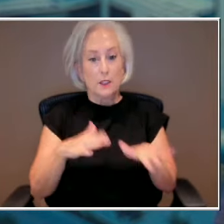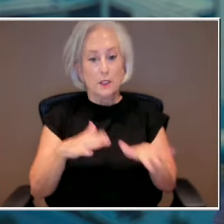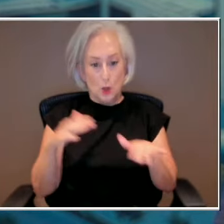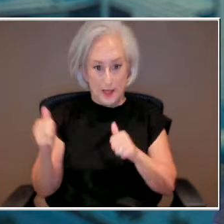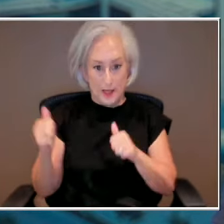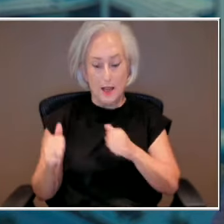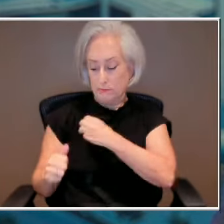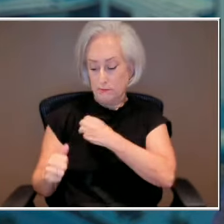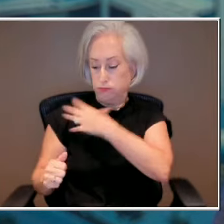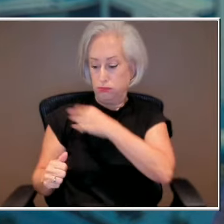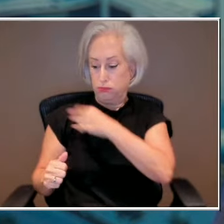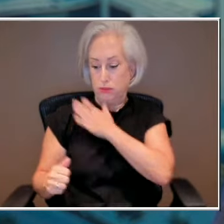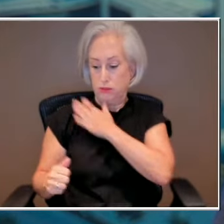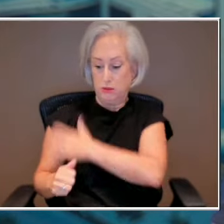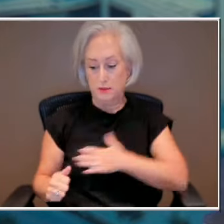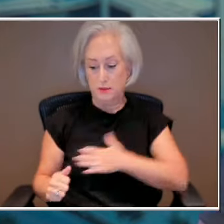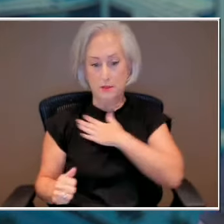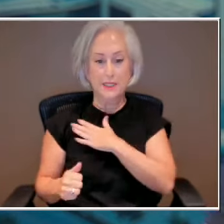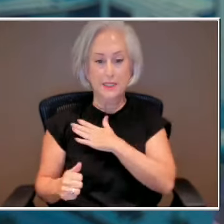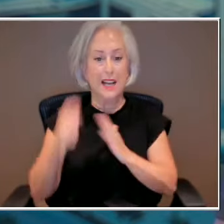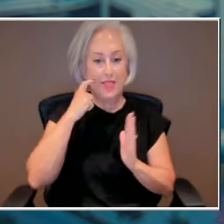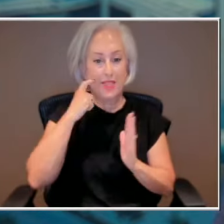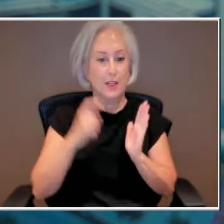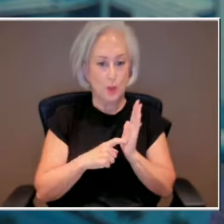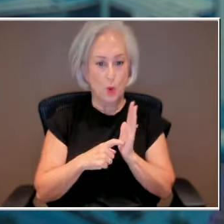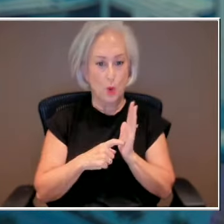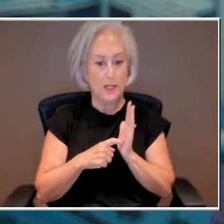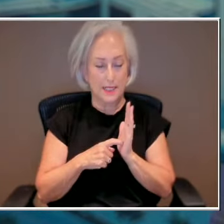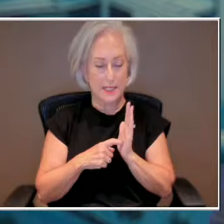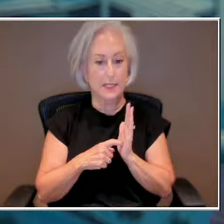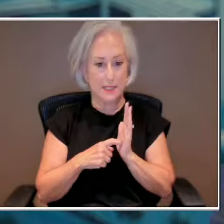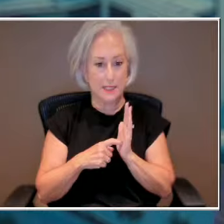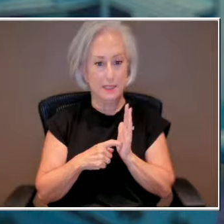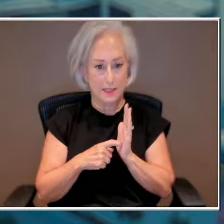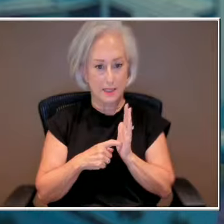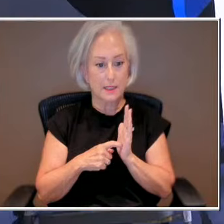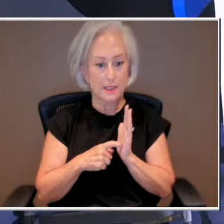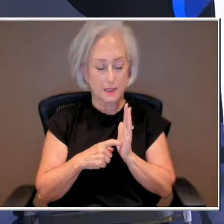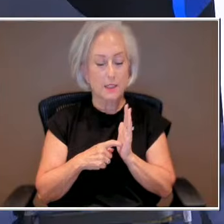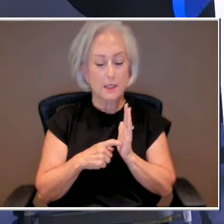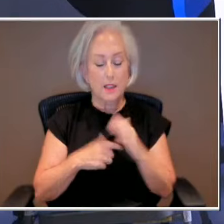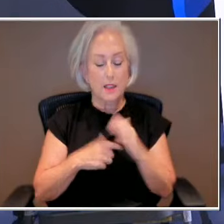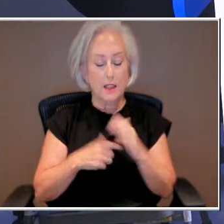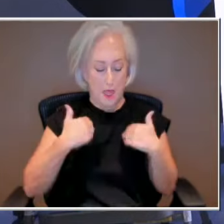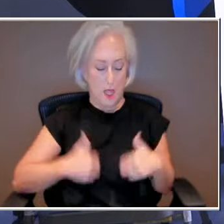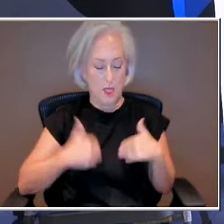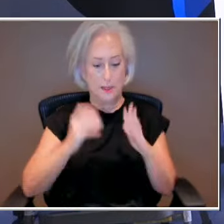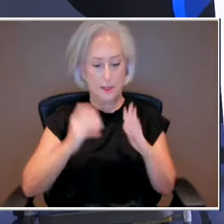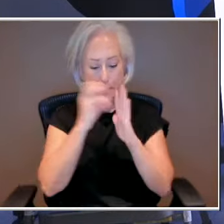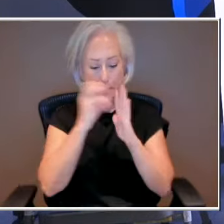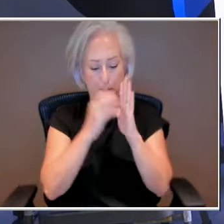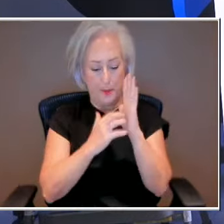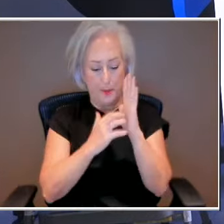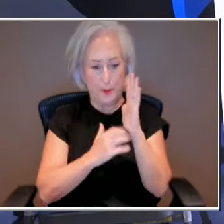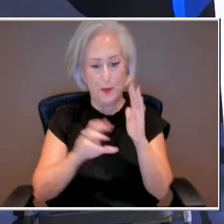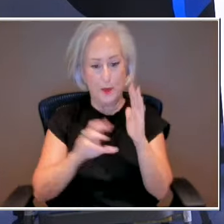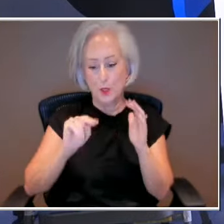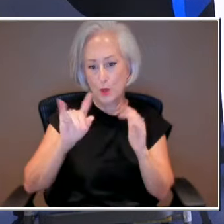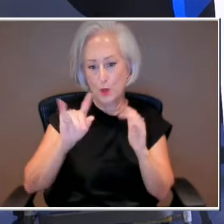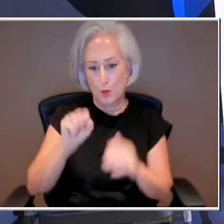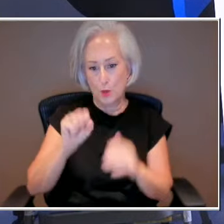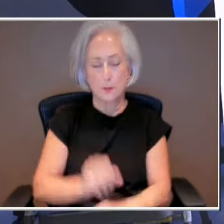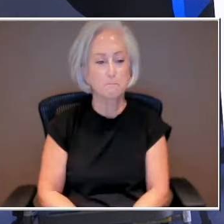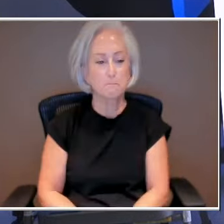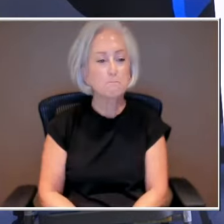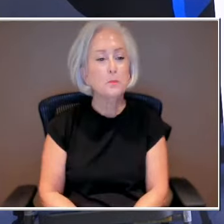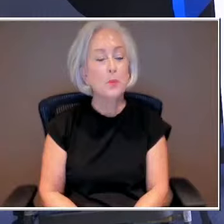they did the x-ray and they saw the scans and they saw the nodes and everything on the lungs. That it was back. Yep. Peggy, this was certainly not the news that